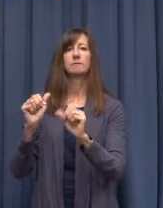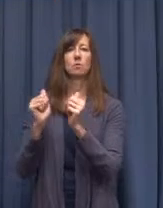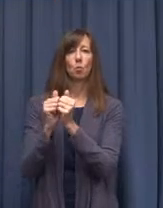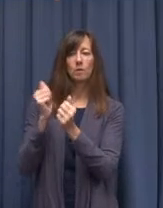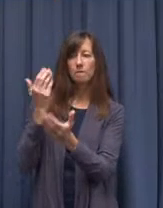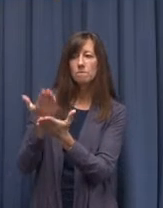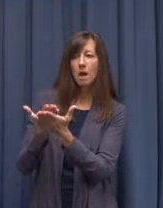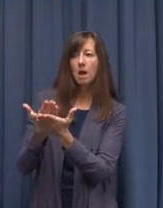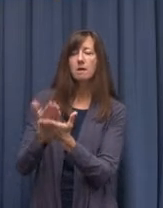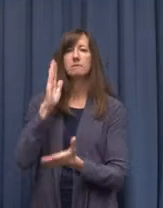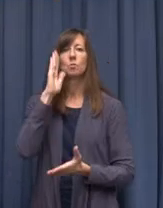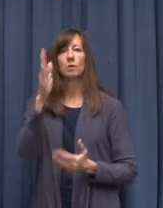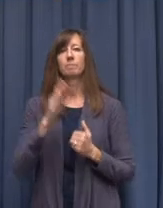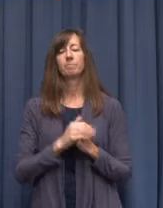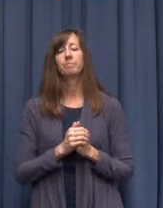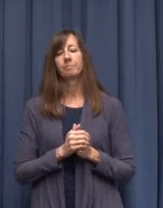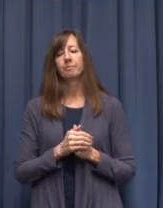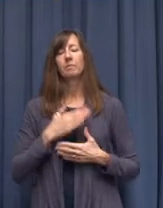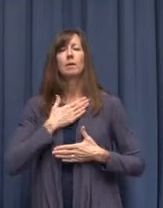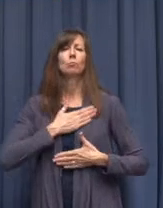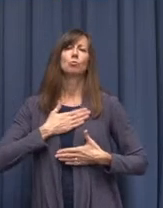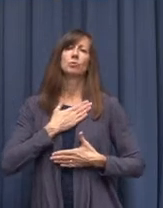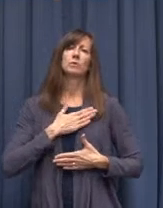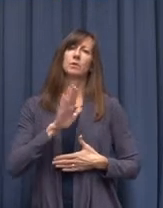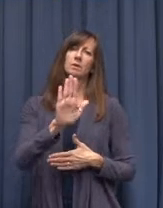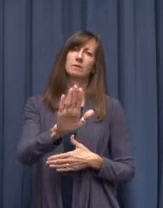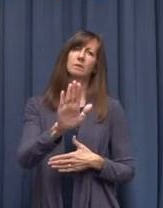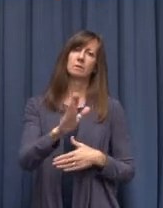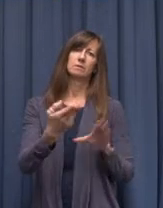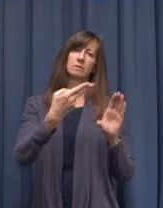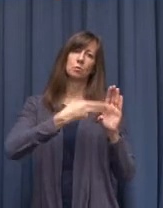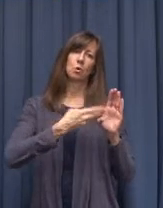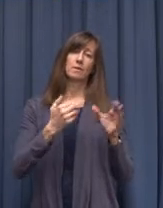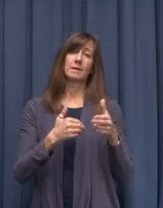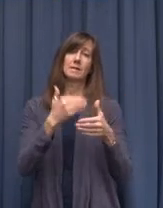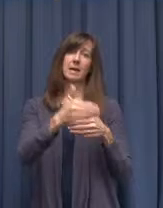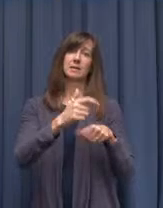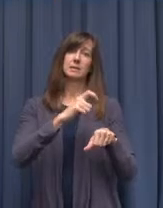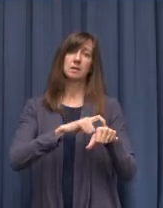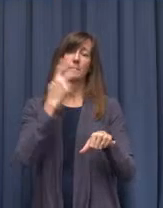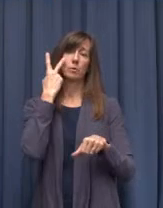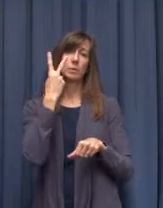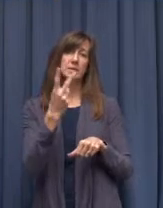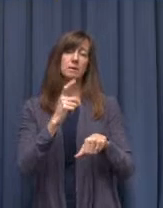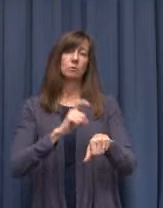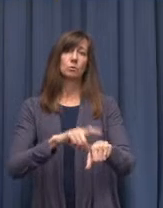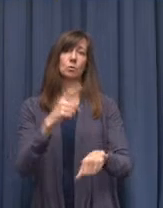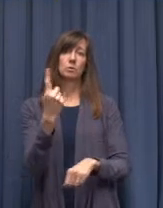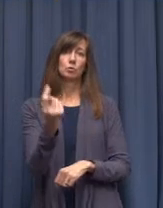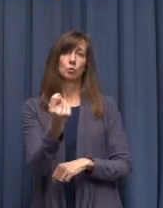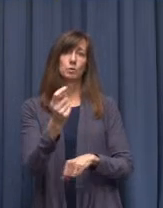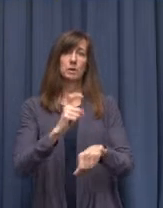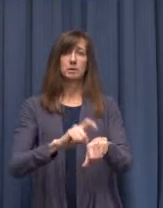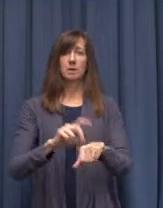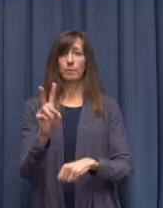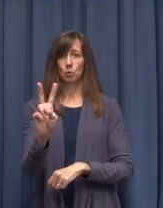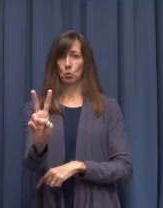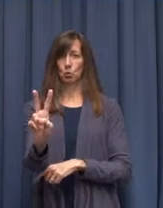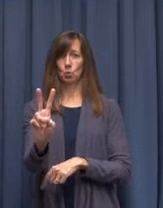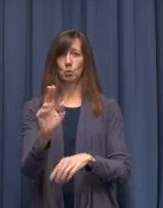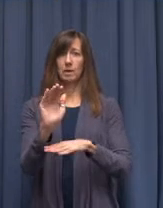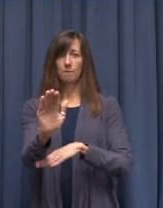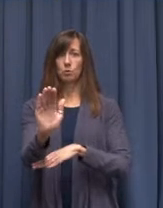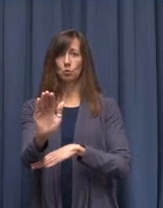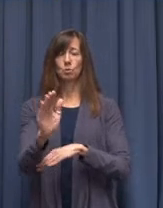you joining. The next update will be on next Tuesday at 2 p.m. In the meantime, we'll share any